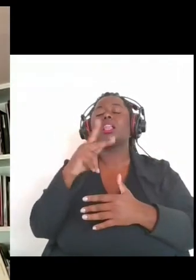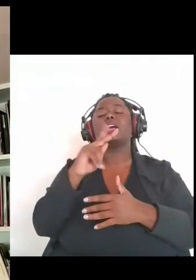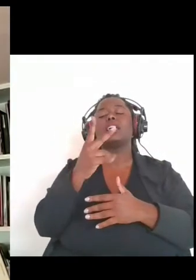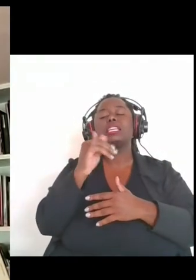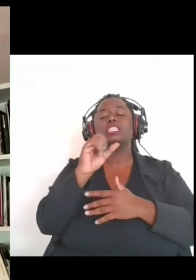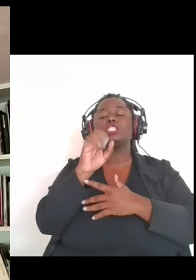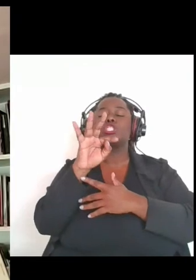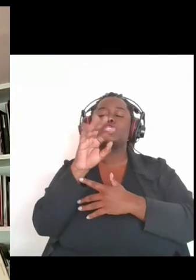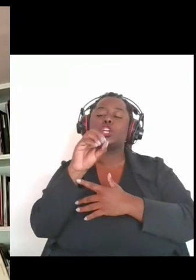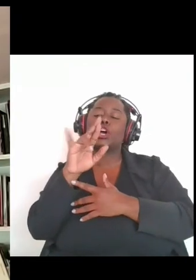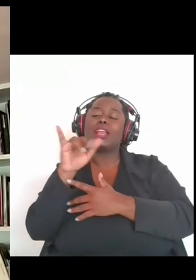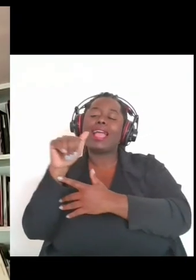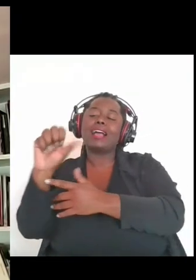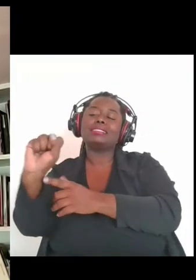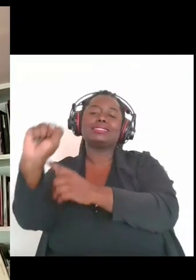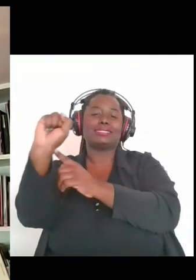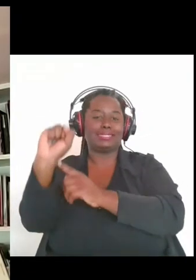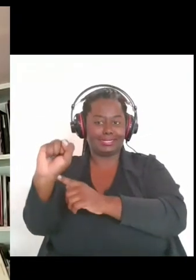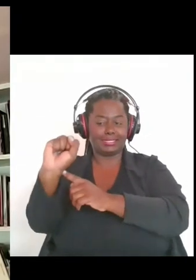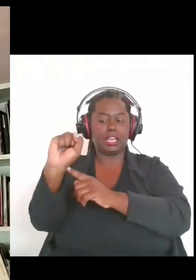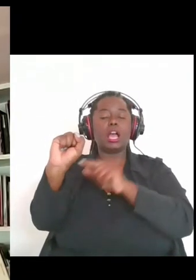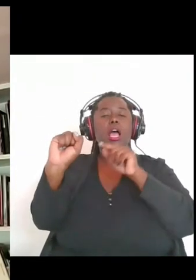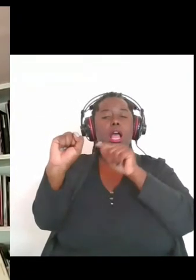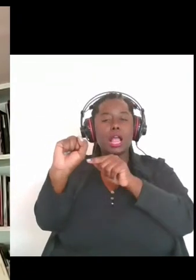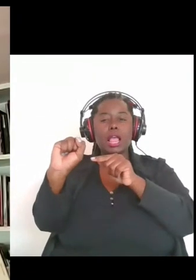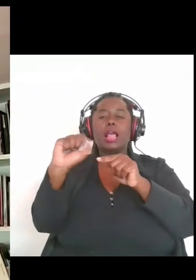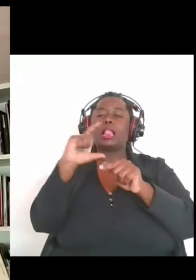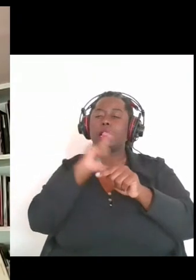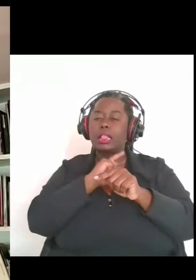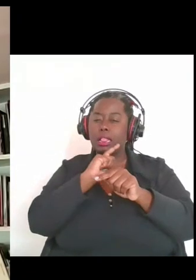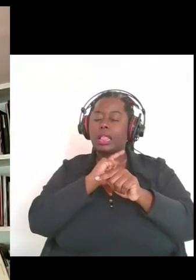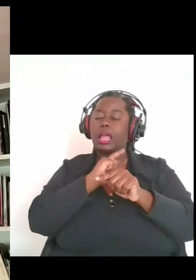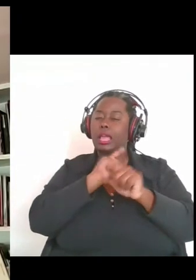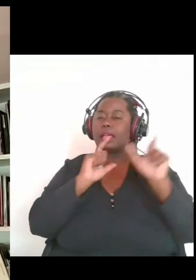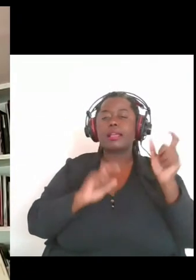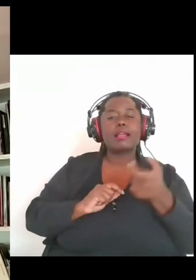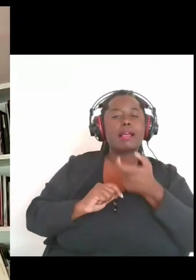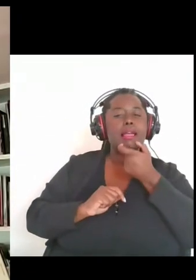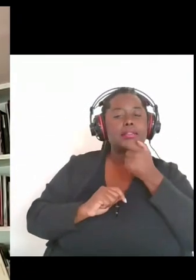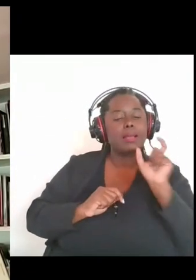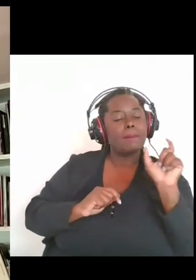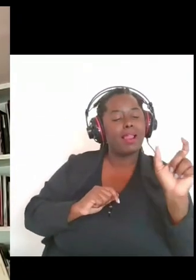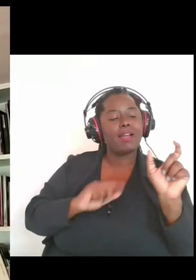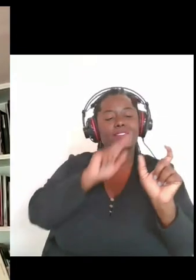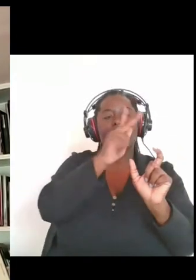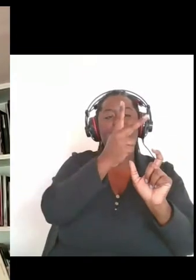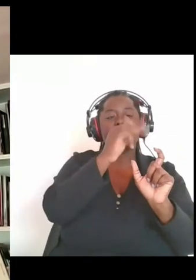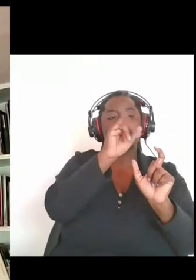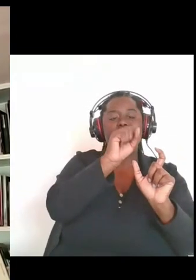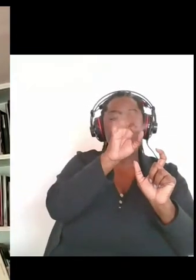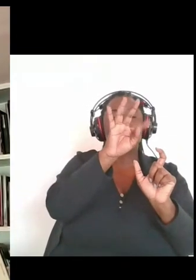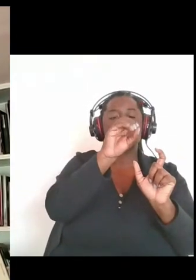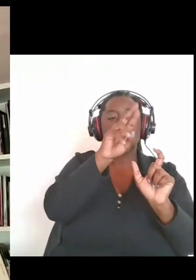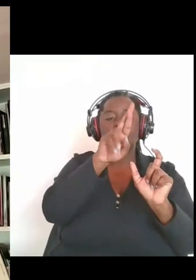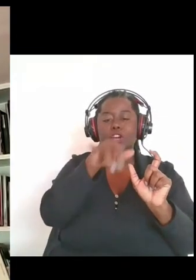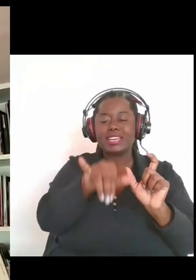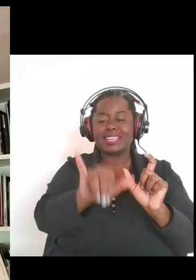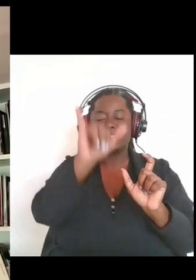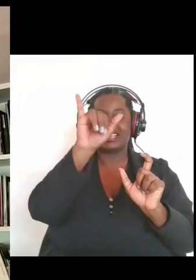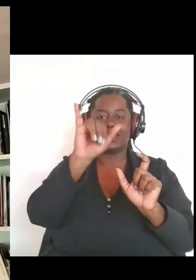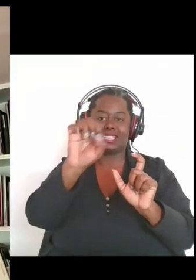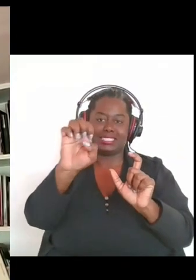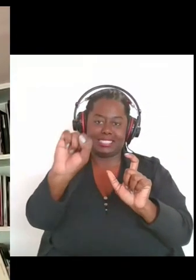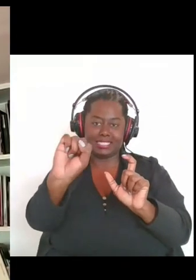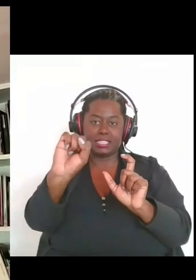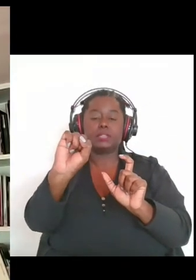history sometimes is is different when you talk about stories and when we talk about